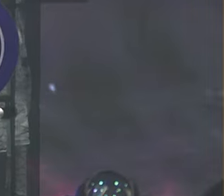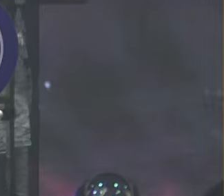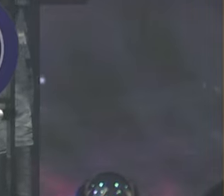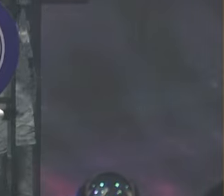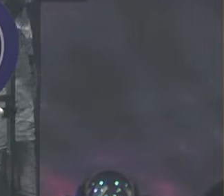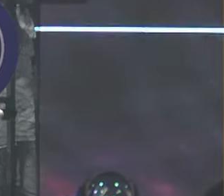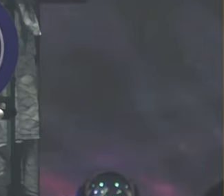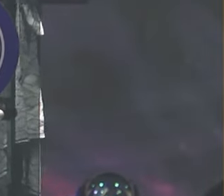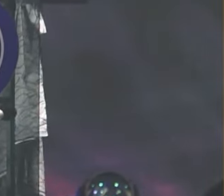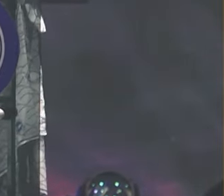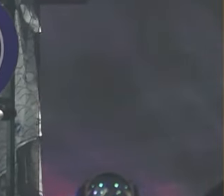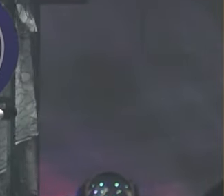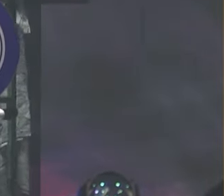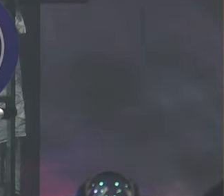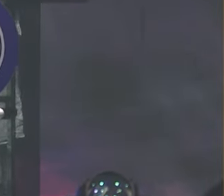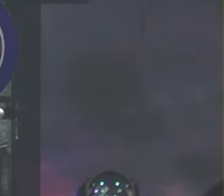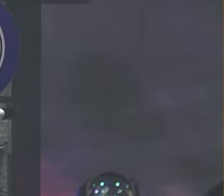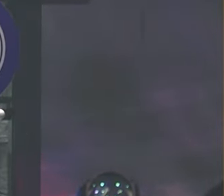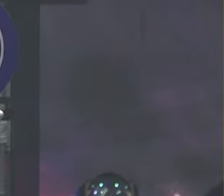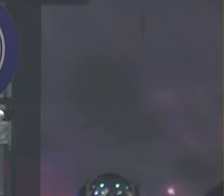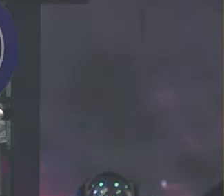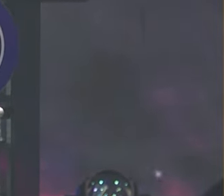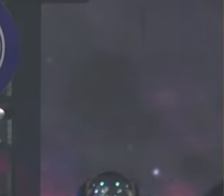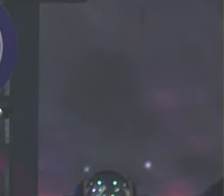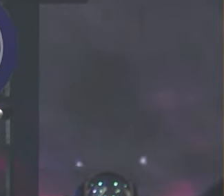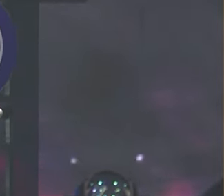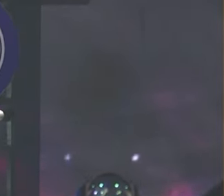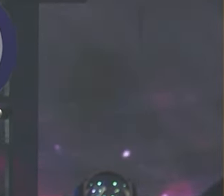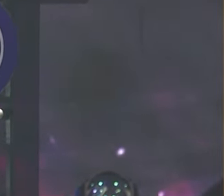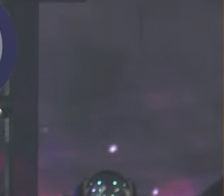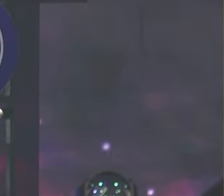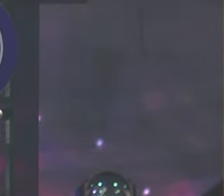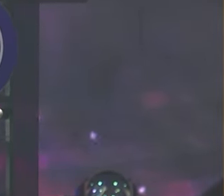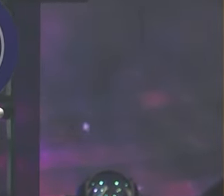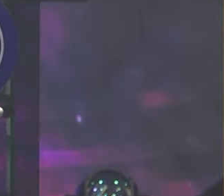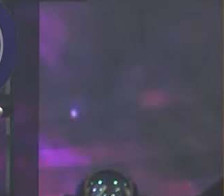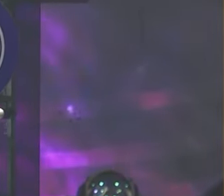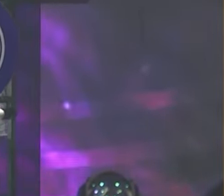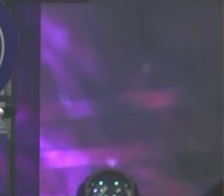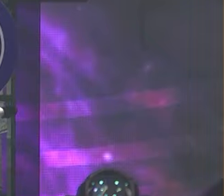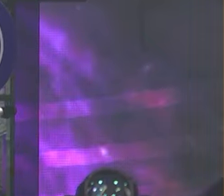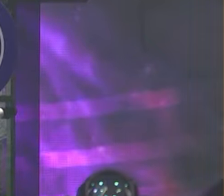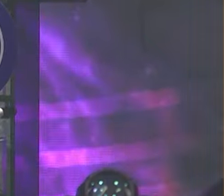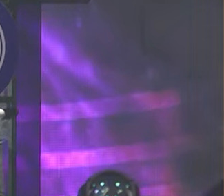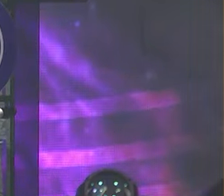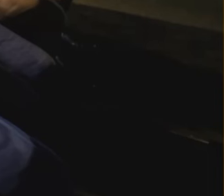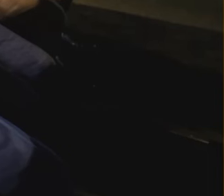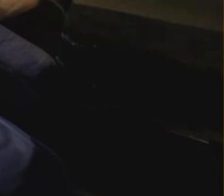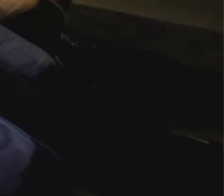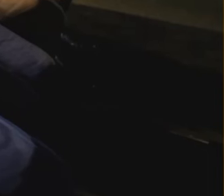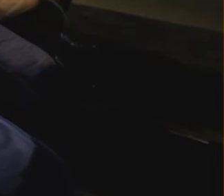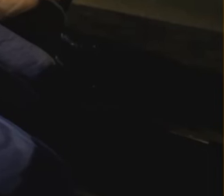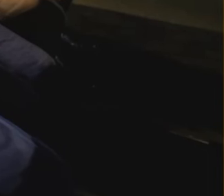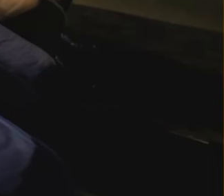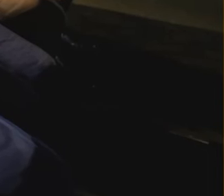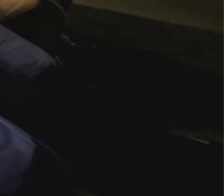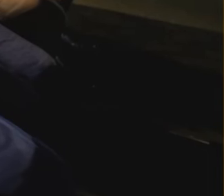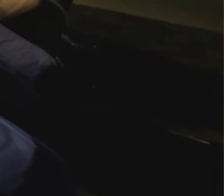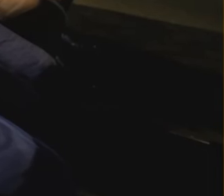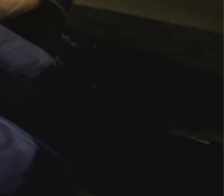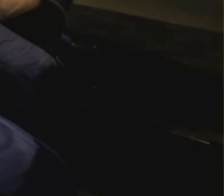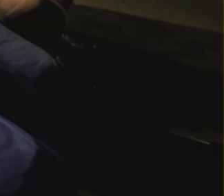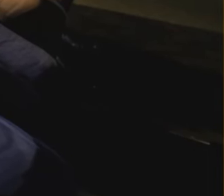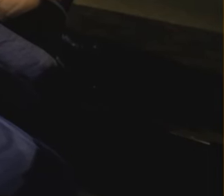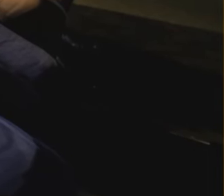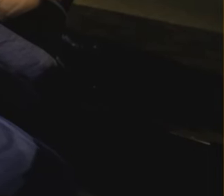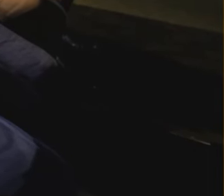death. And the Bible say. And so the Bible says, nyame pam won. God drove them out.